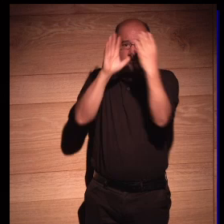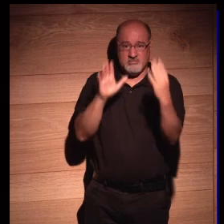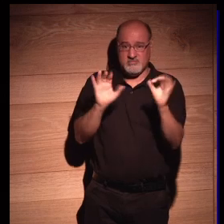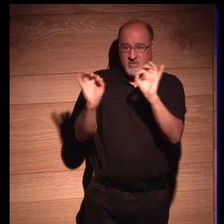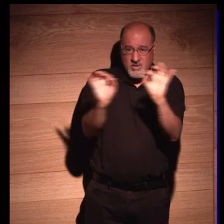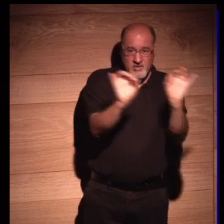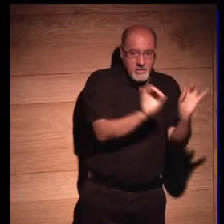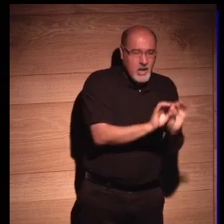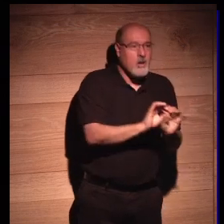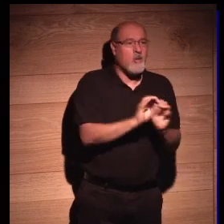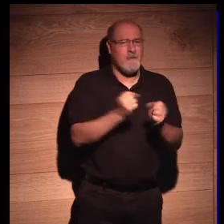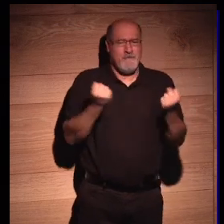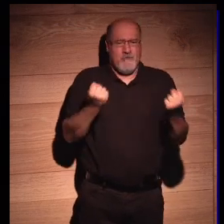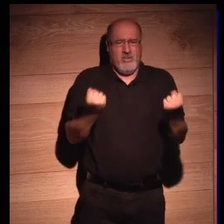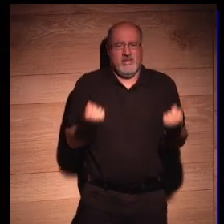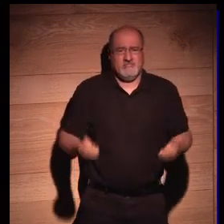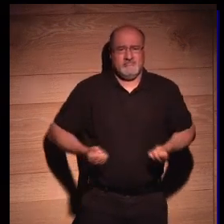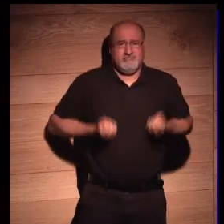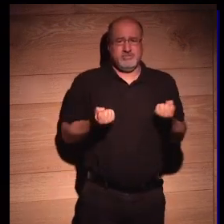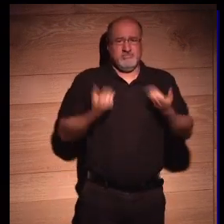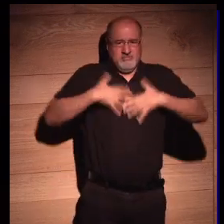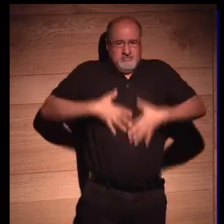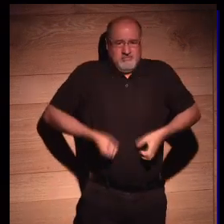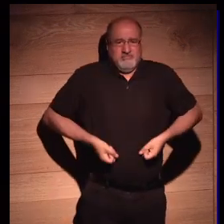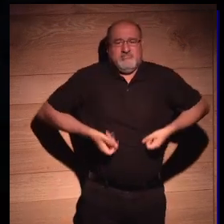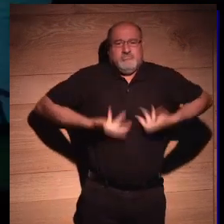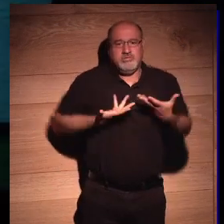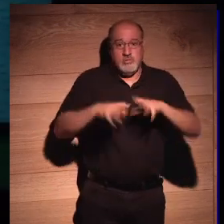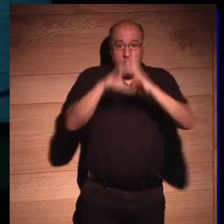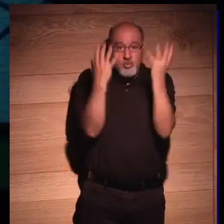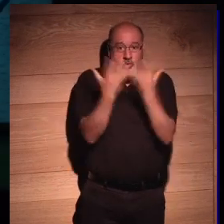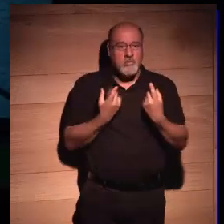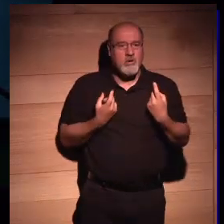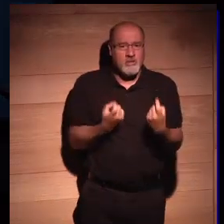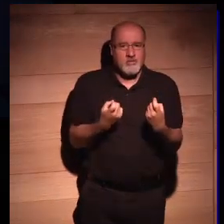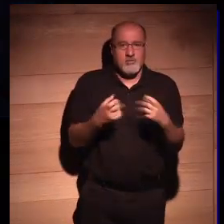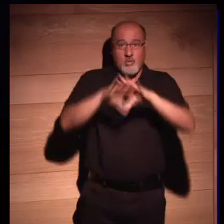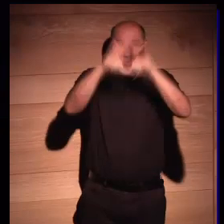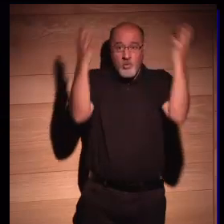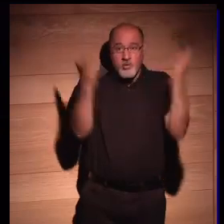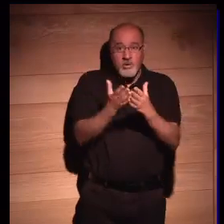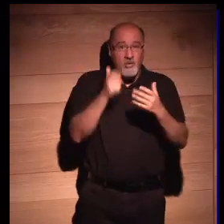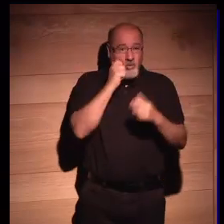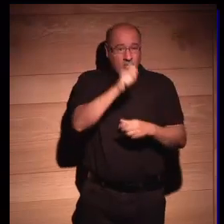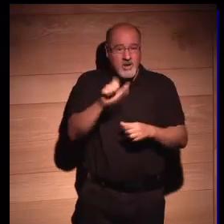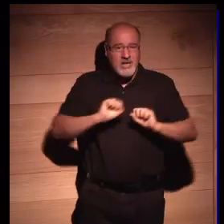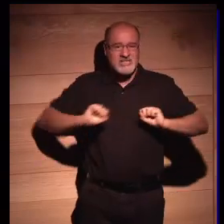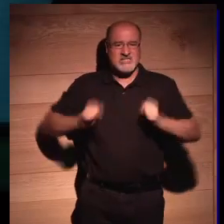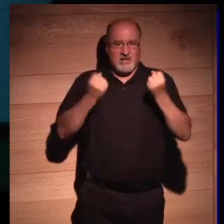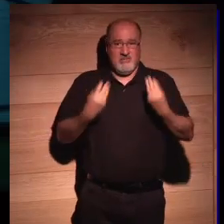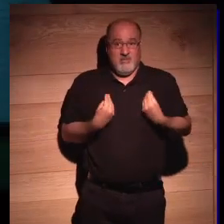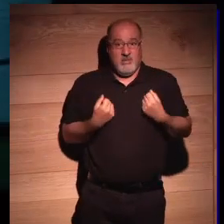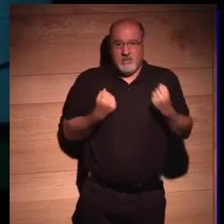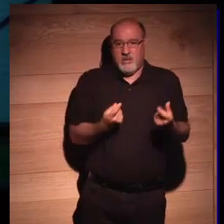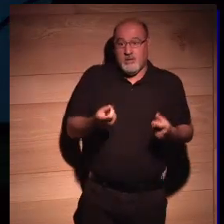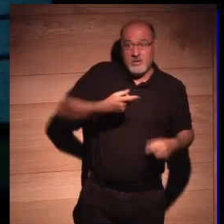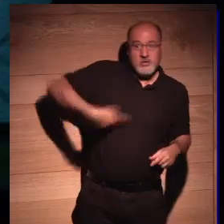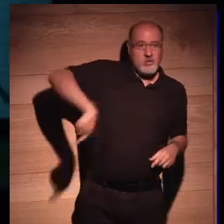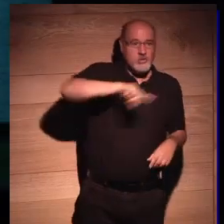the others. But your superpower awaits you. The world needs you. Humanity needs to be